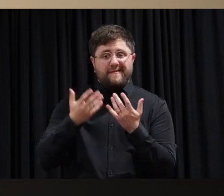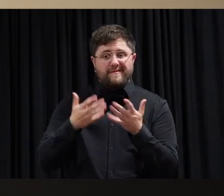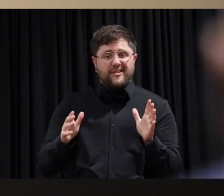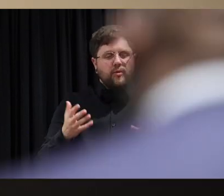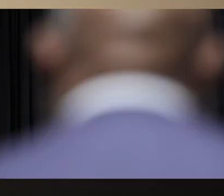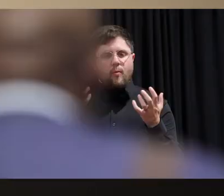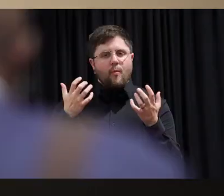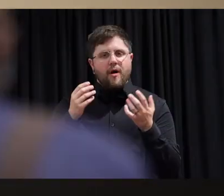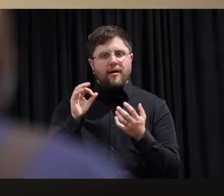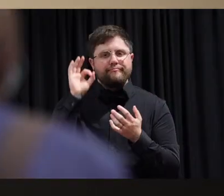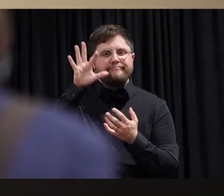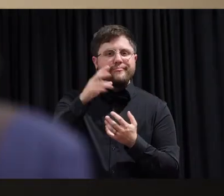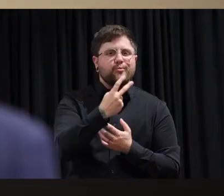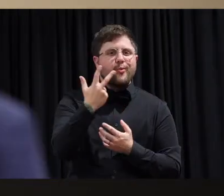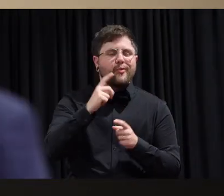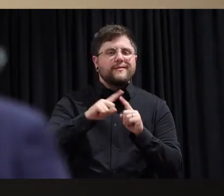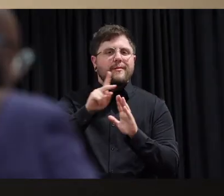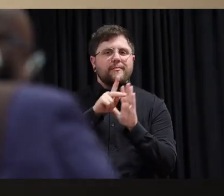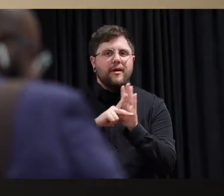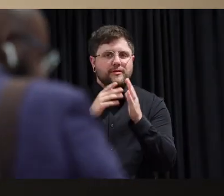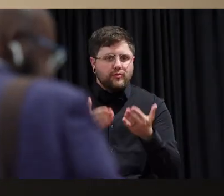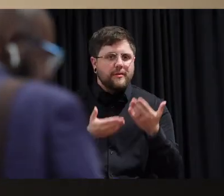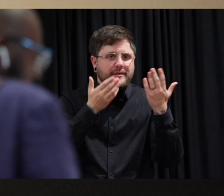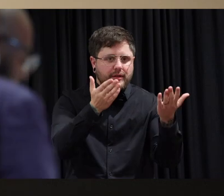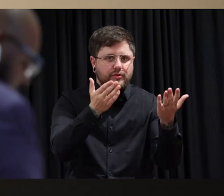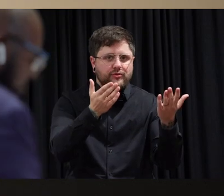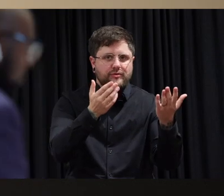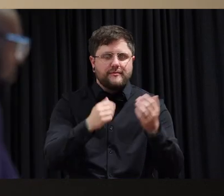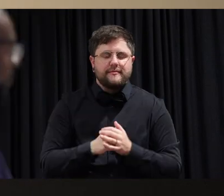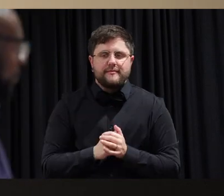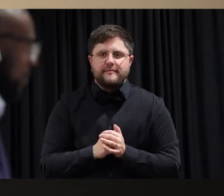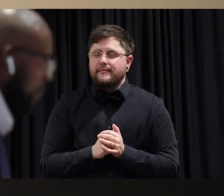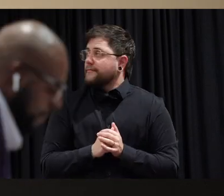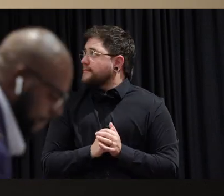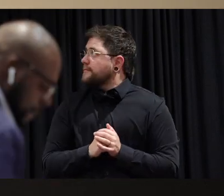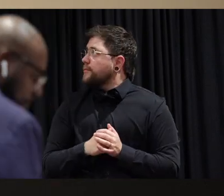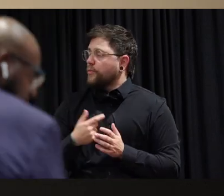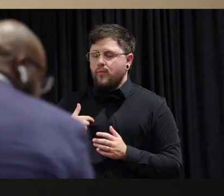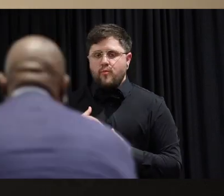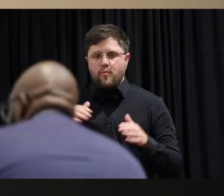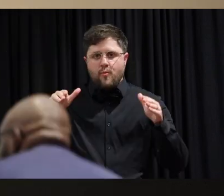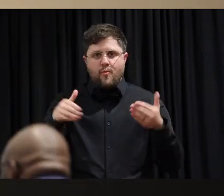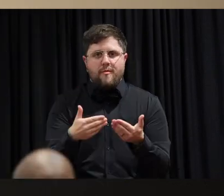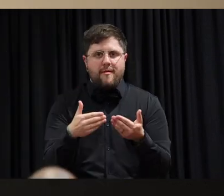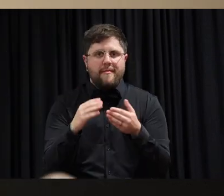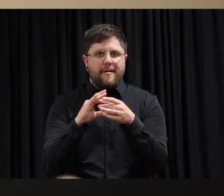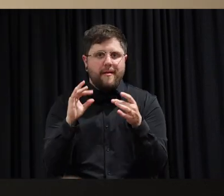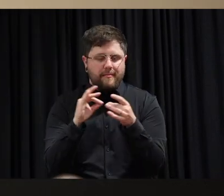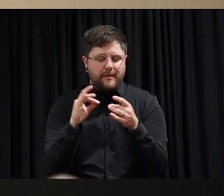specific policy recommendations for moving fair housing forward. We welcome comments with